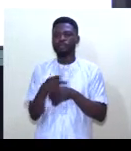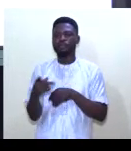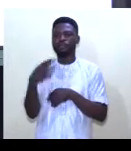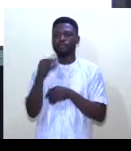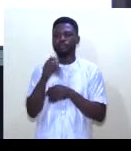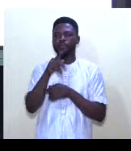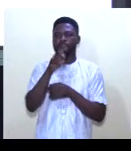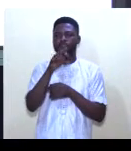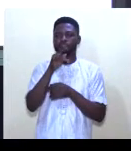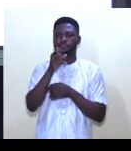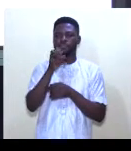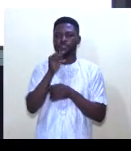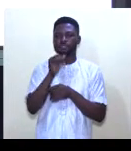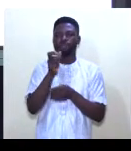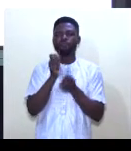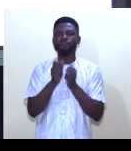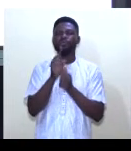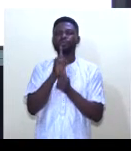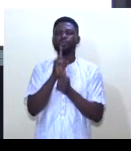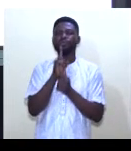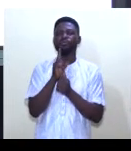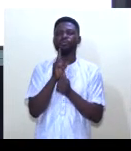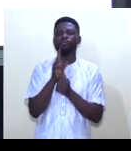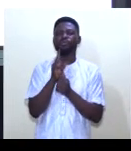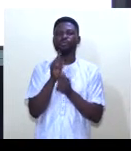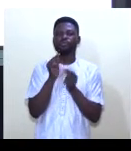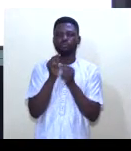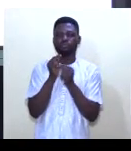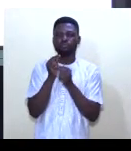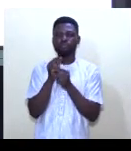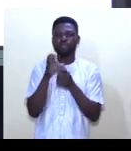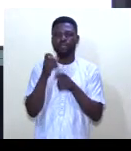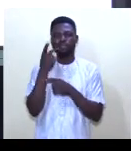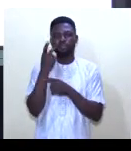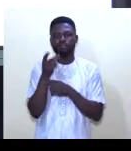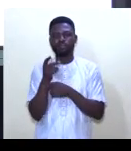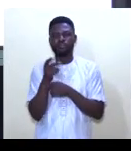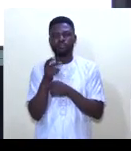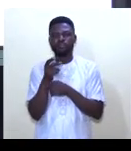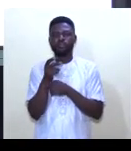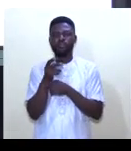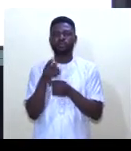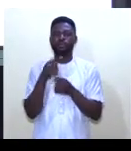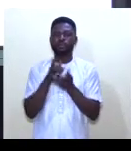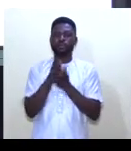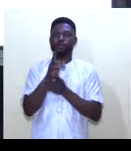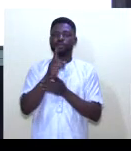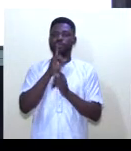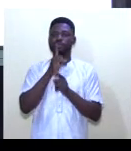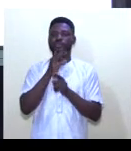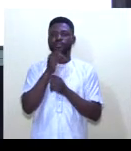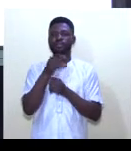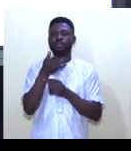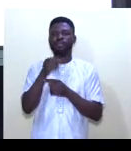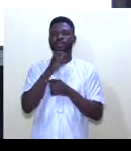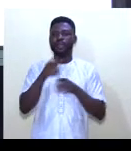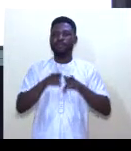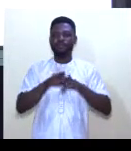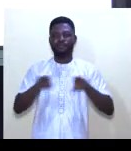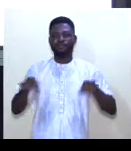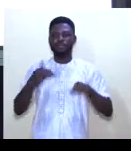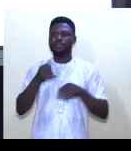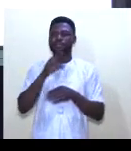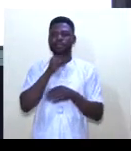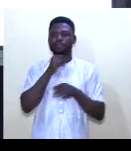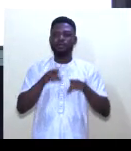cannot be a property of a prism. Do you know the one that it is? Well, let's see. The correct answer should be that they are